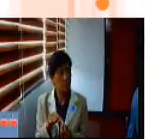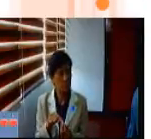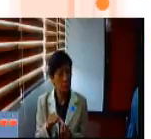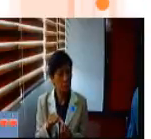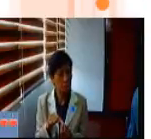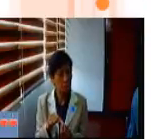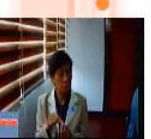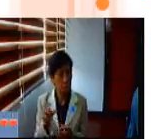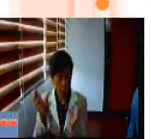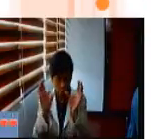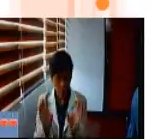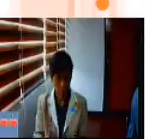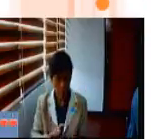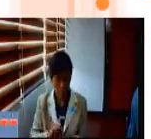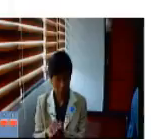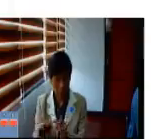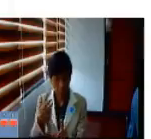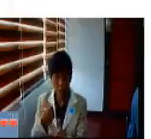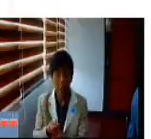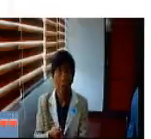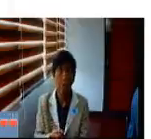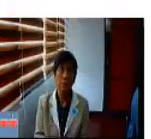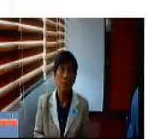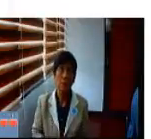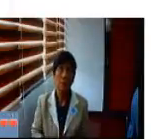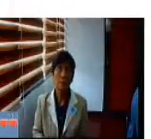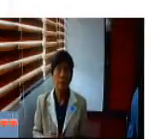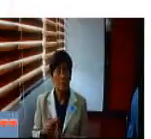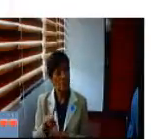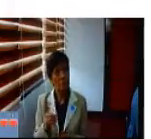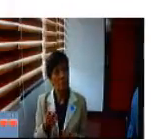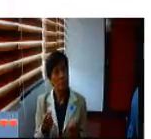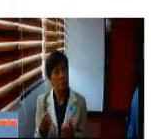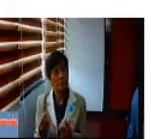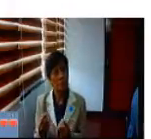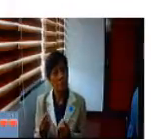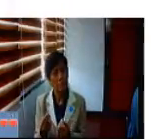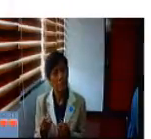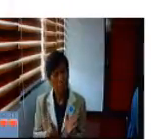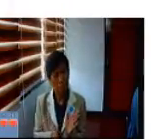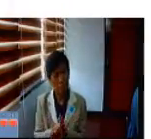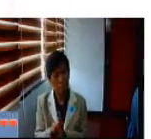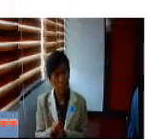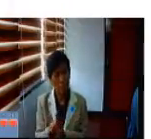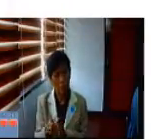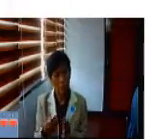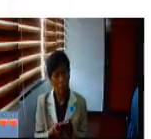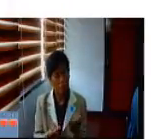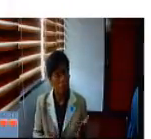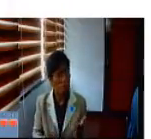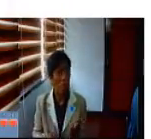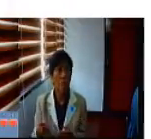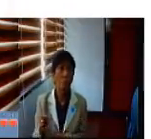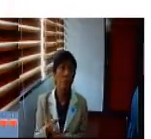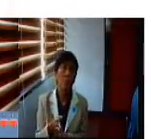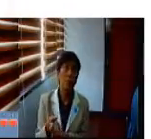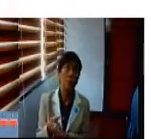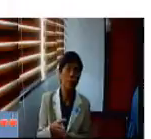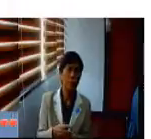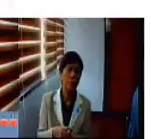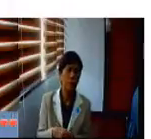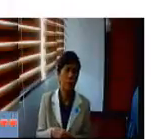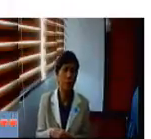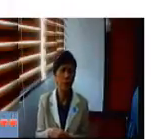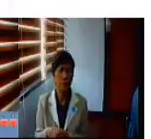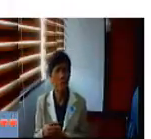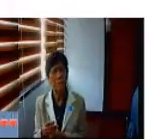climate change impacts. Next. So what we did, we developed a tool which we call Fishbowl, which we published